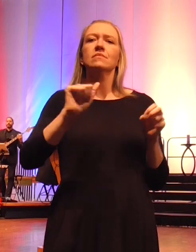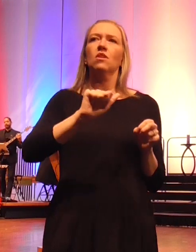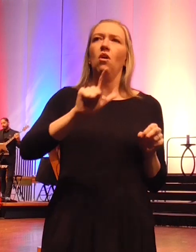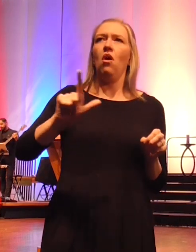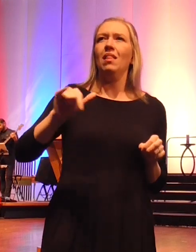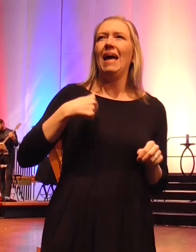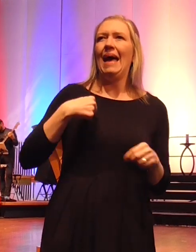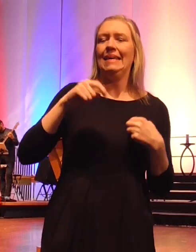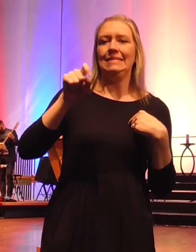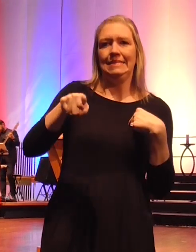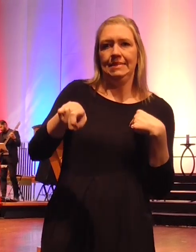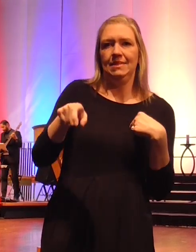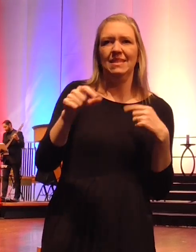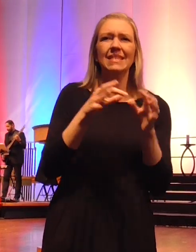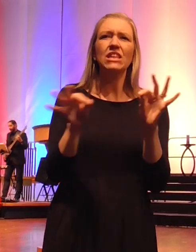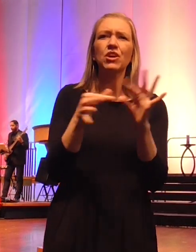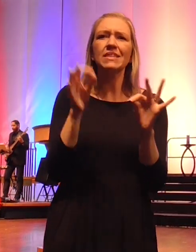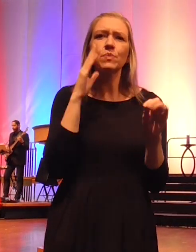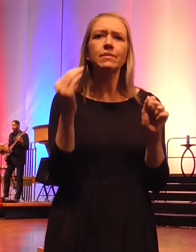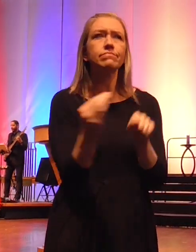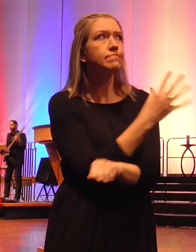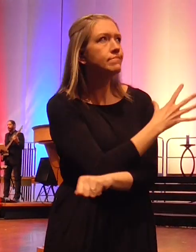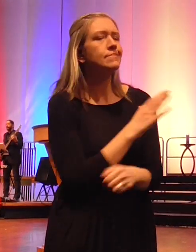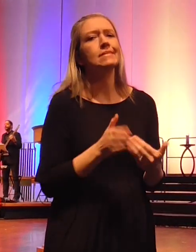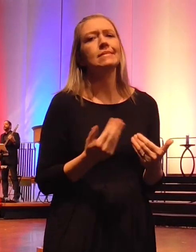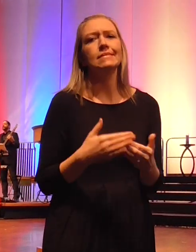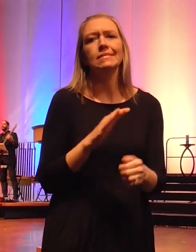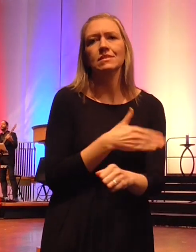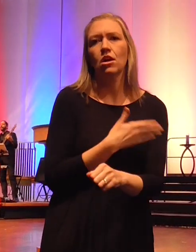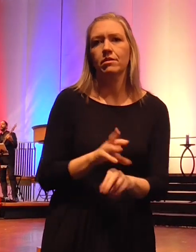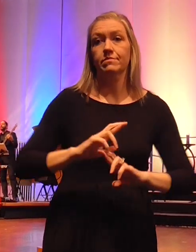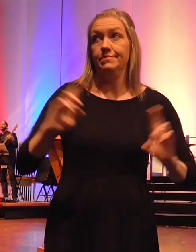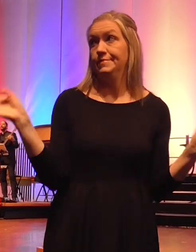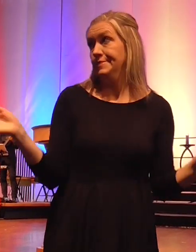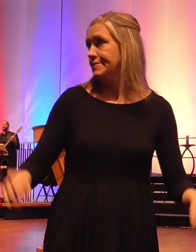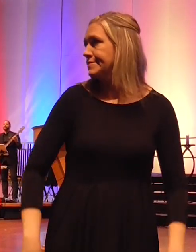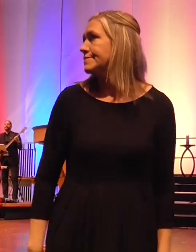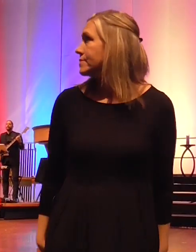That I Need." The lyrics are on the screen. It's pretty easy. Here we go.